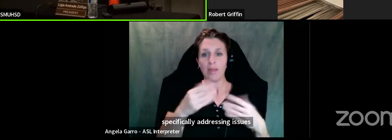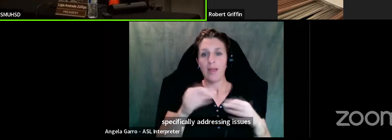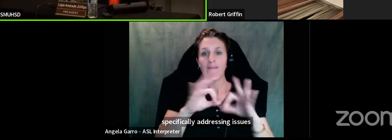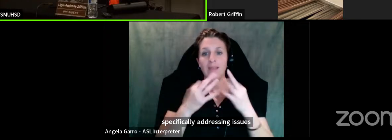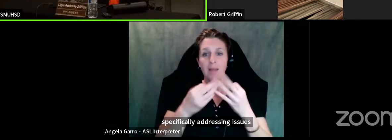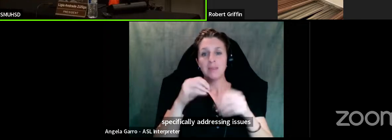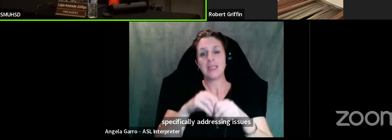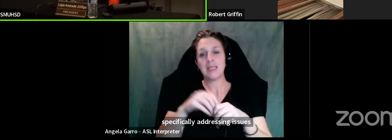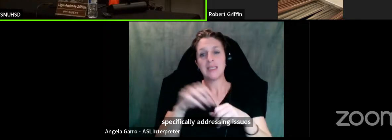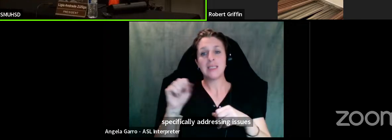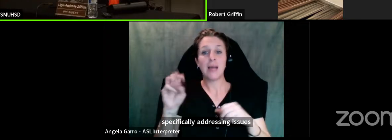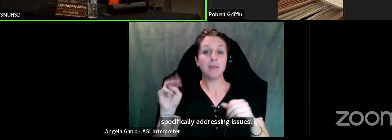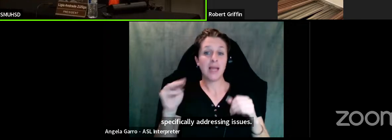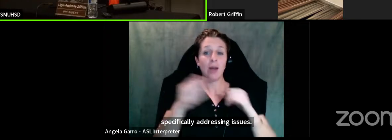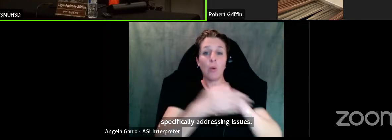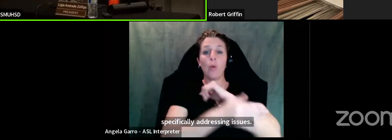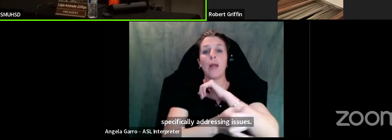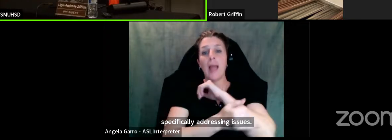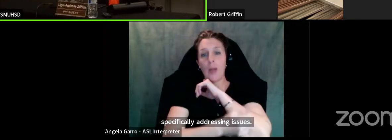Mateo County.